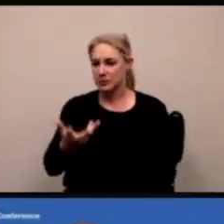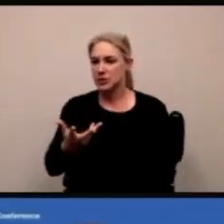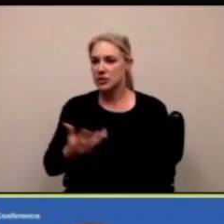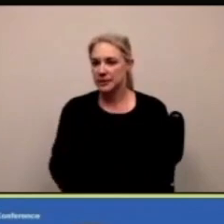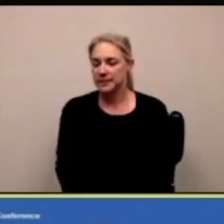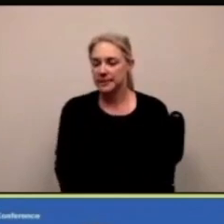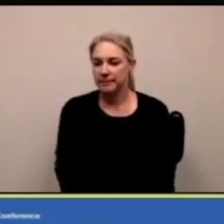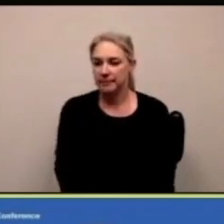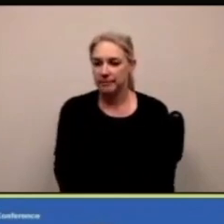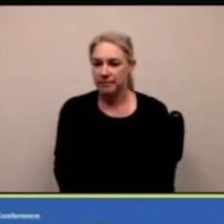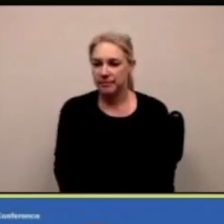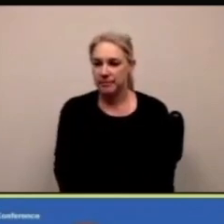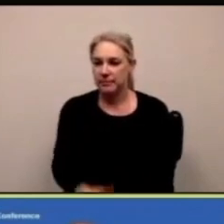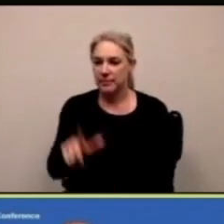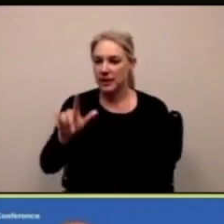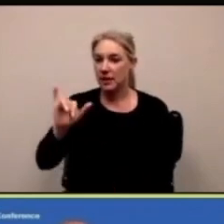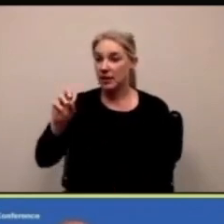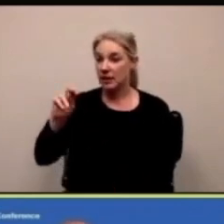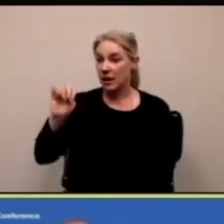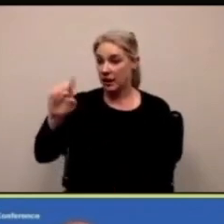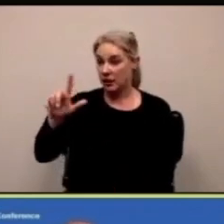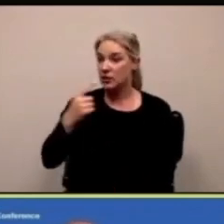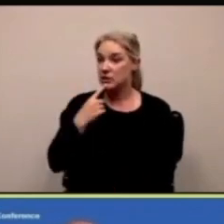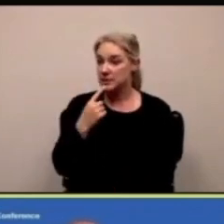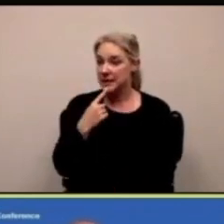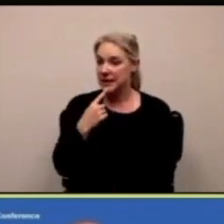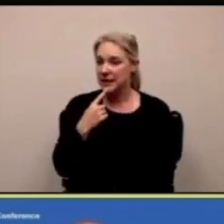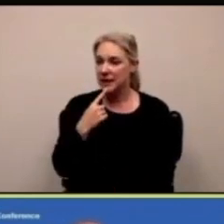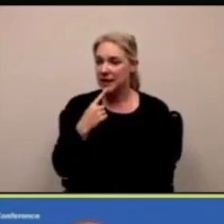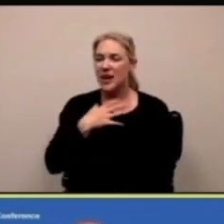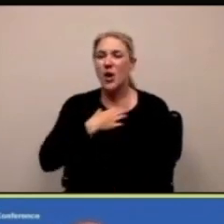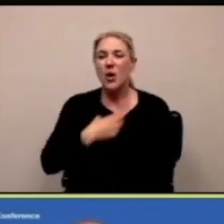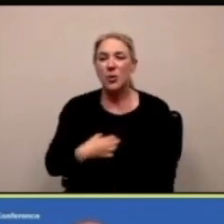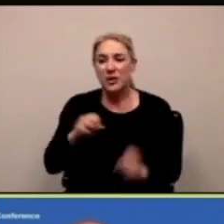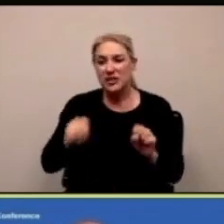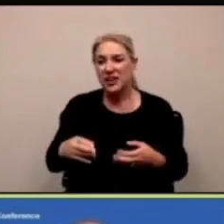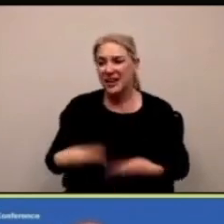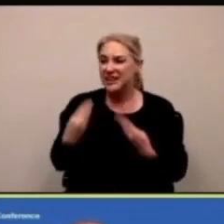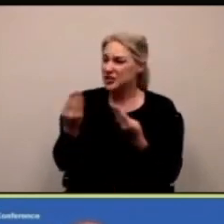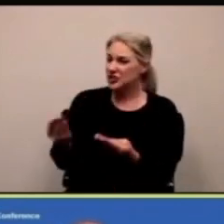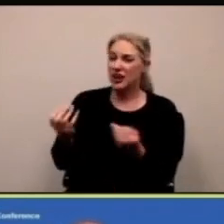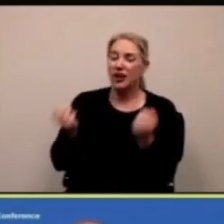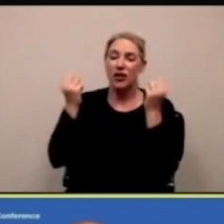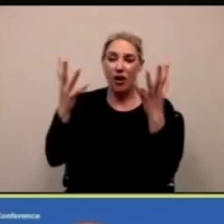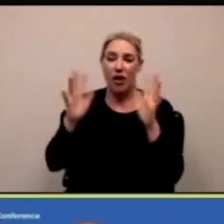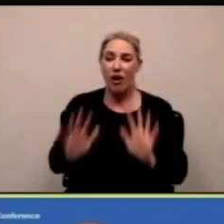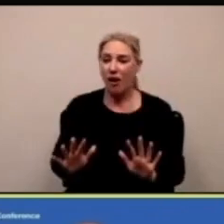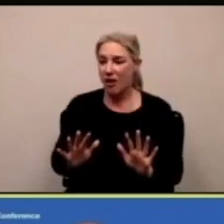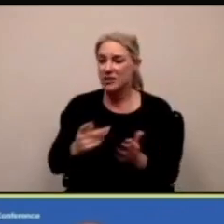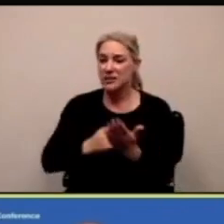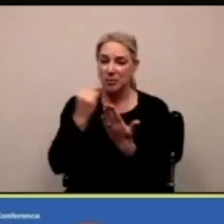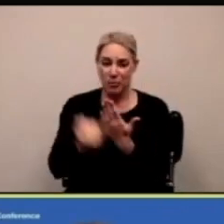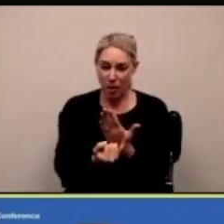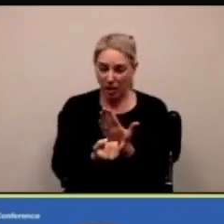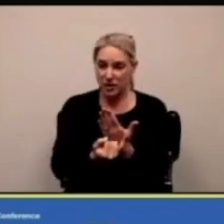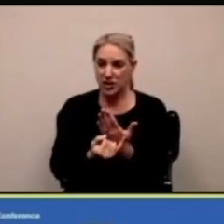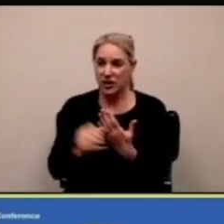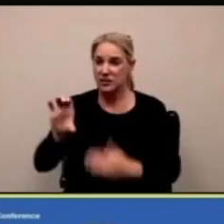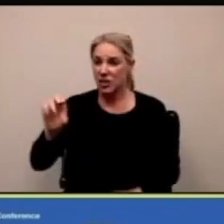So I wish I could share all of the different projects that people are sharing in the actual chat